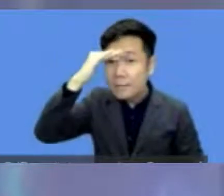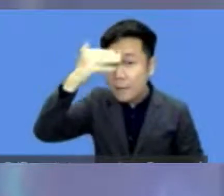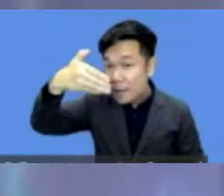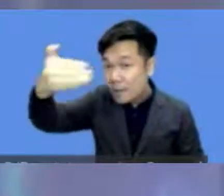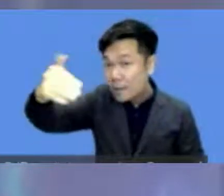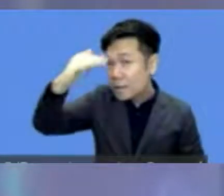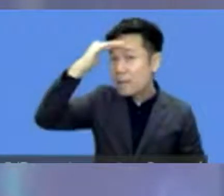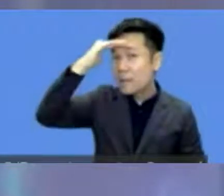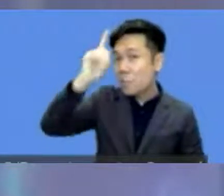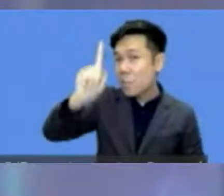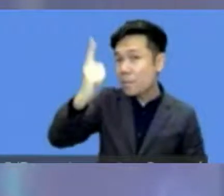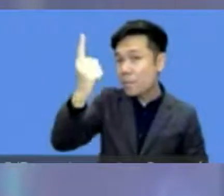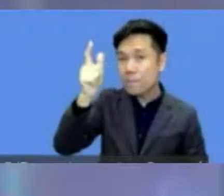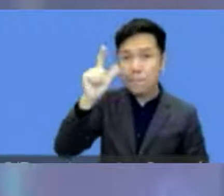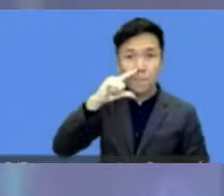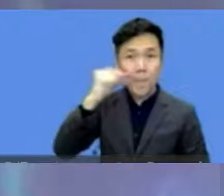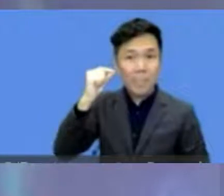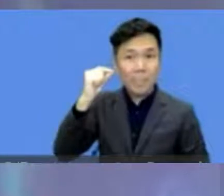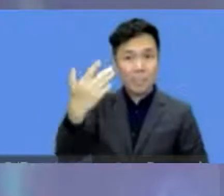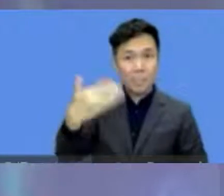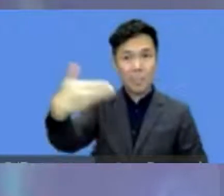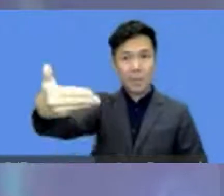add something.